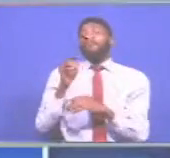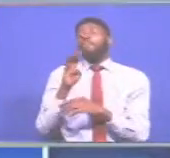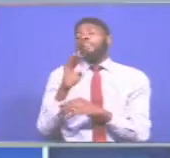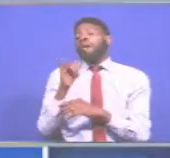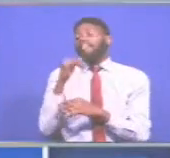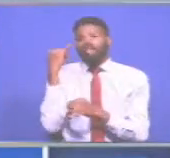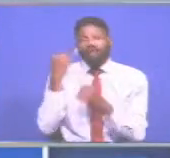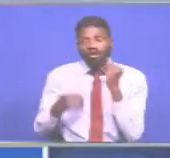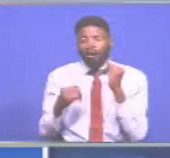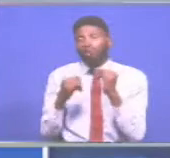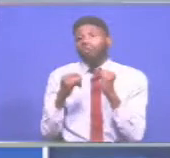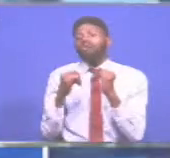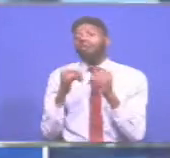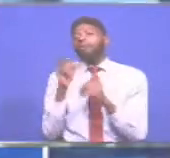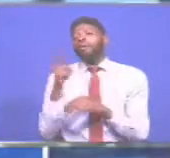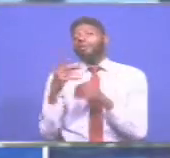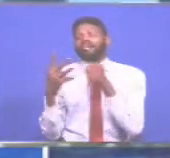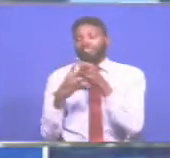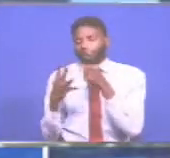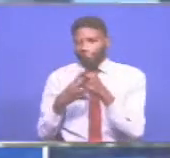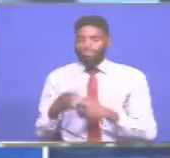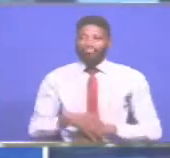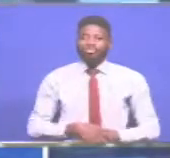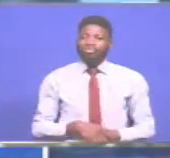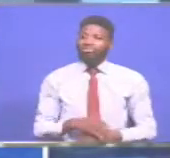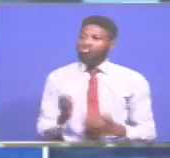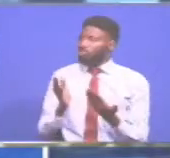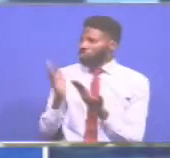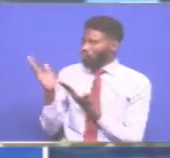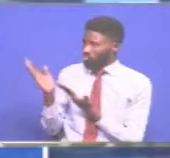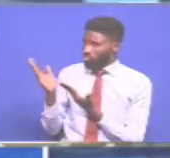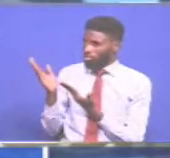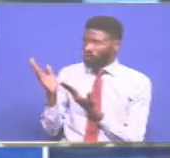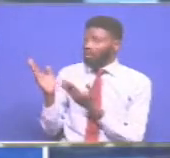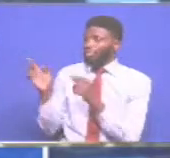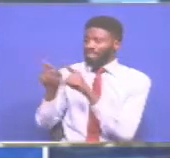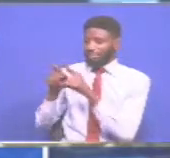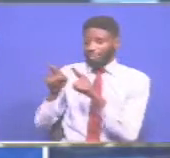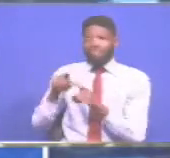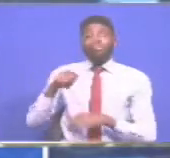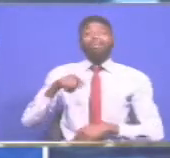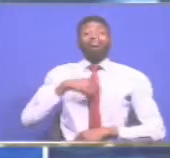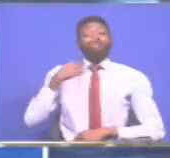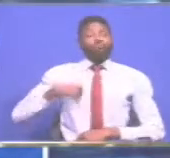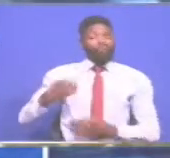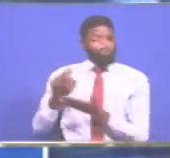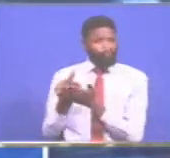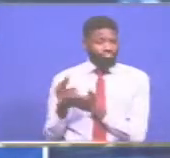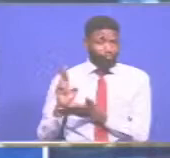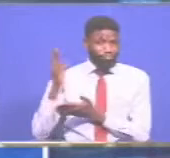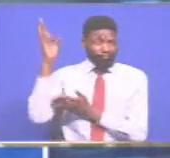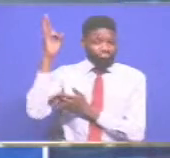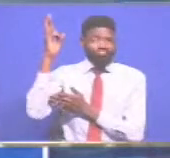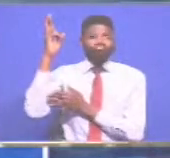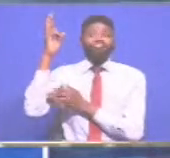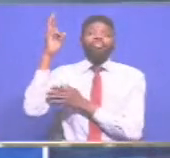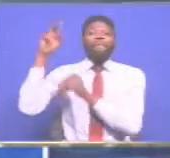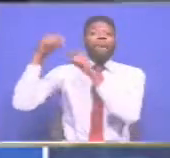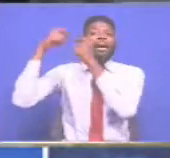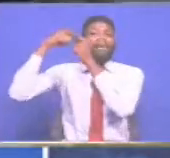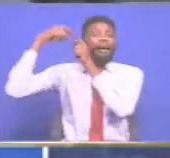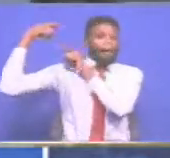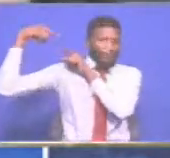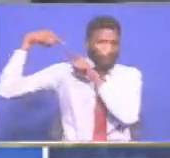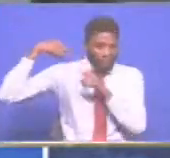rocket that had been falling back towards Earth has distinguished over the Indian Ocean, China says. The bulk of the rocket was destroyed during the